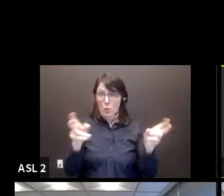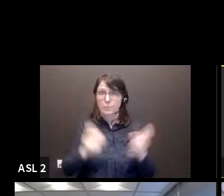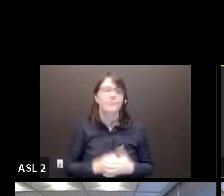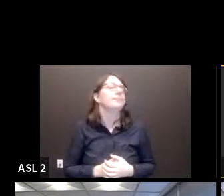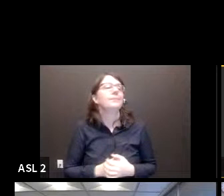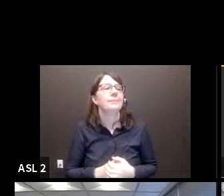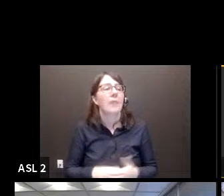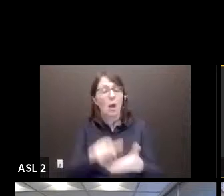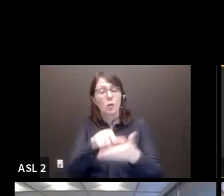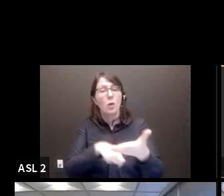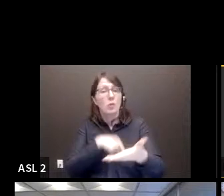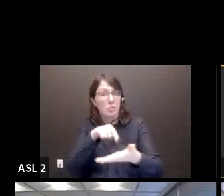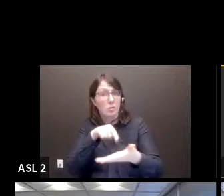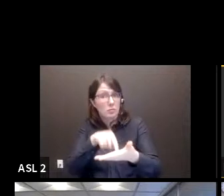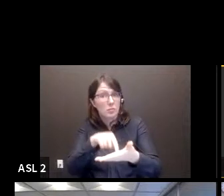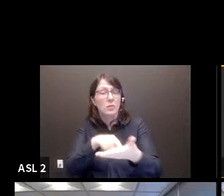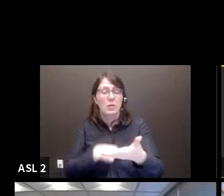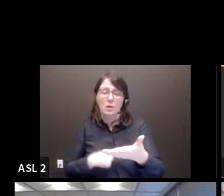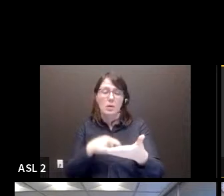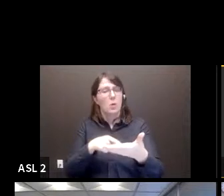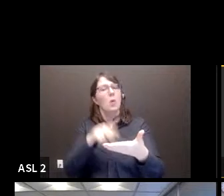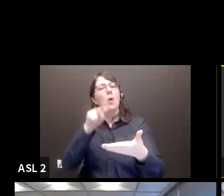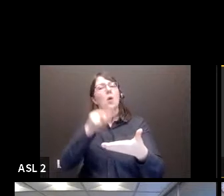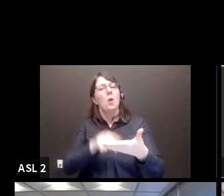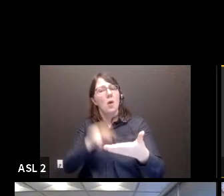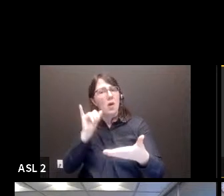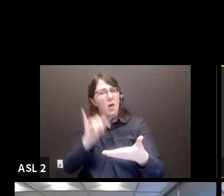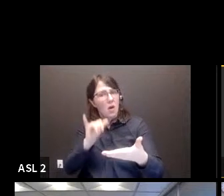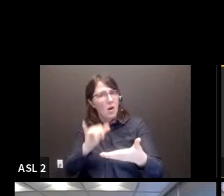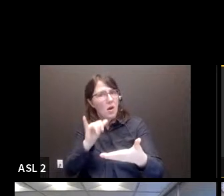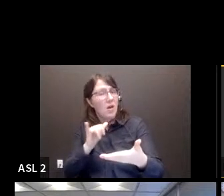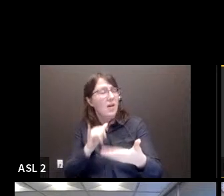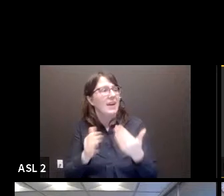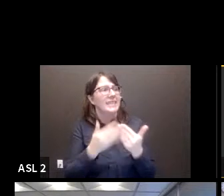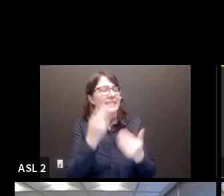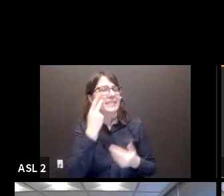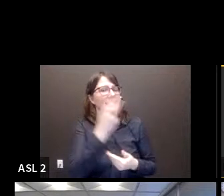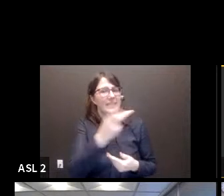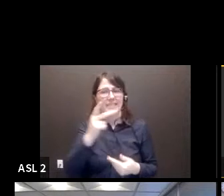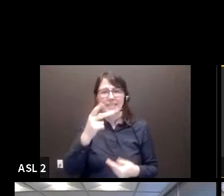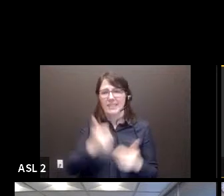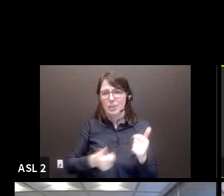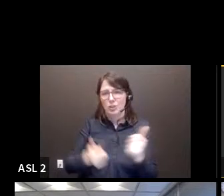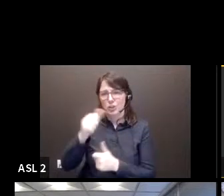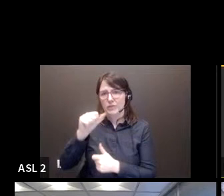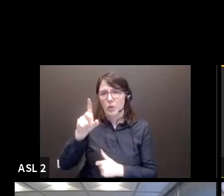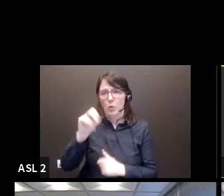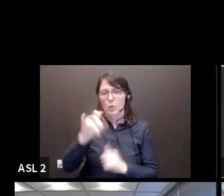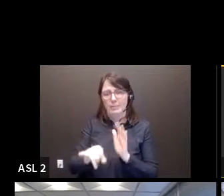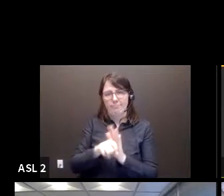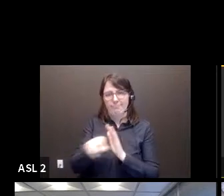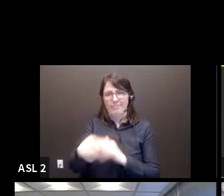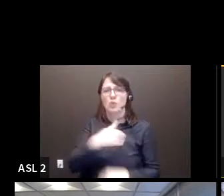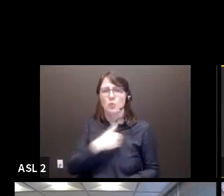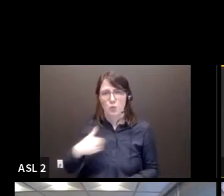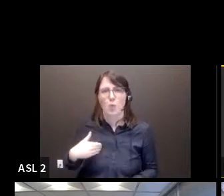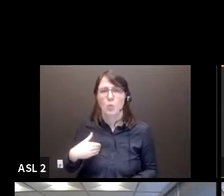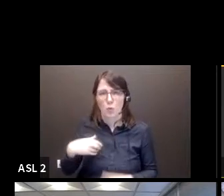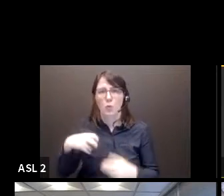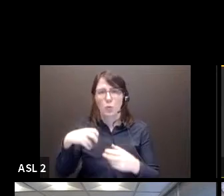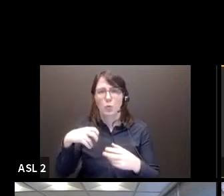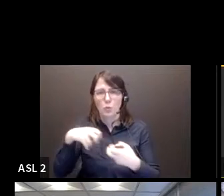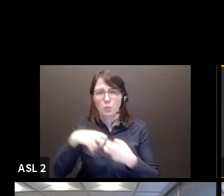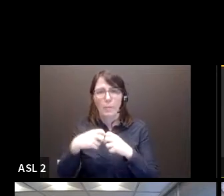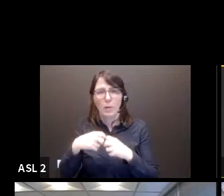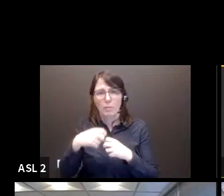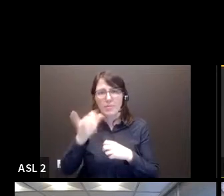this article it is easy to see that chief slowly is referring to toronto and i will acknowledge that the context in ottawa is different in